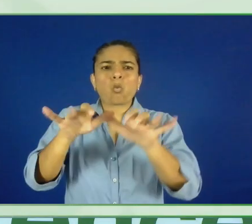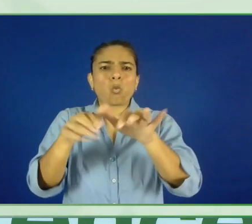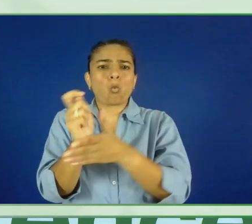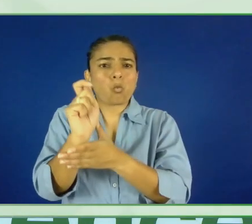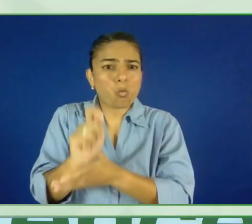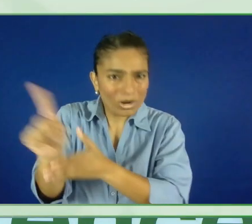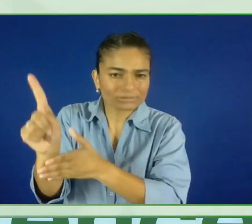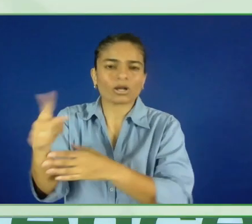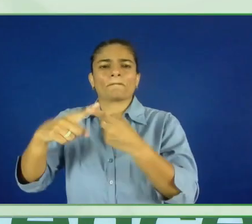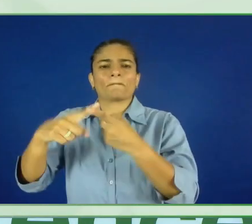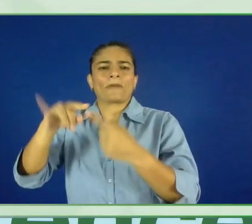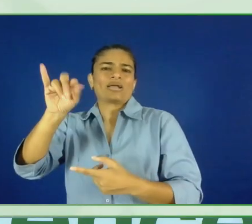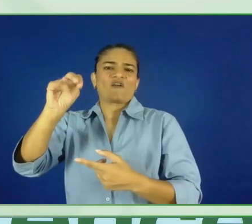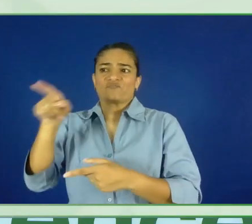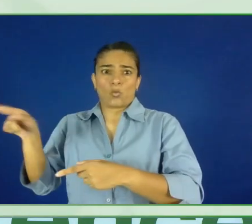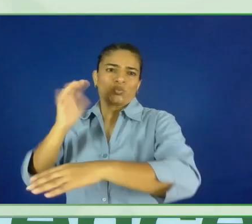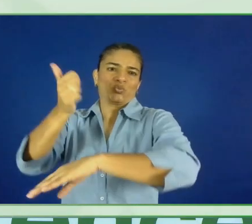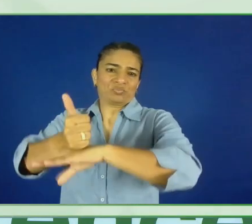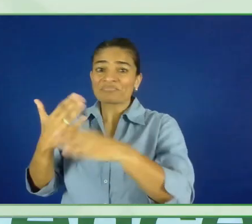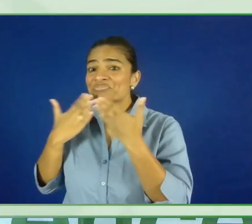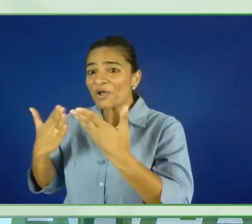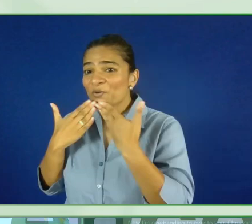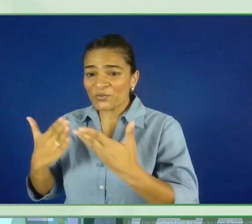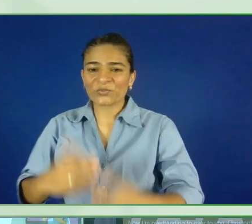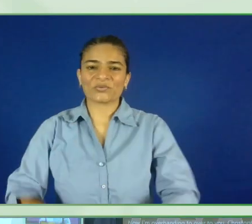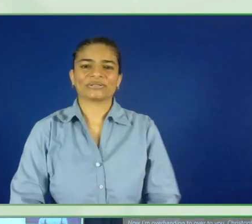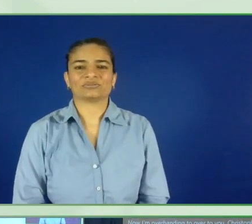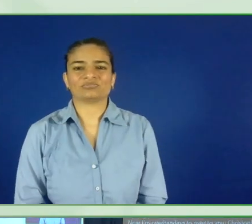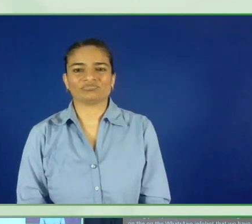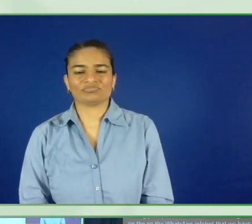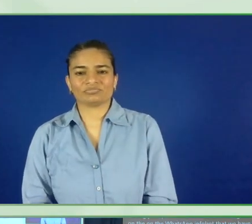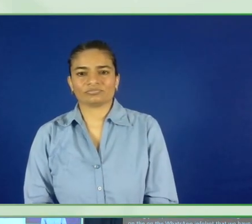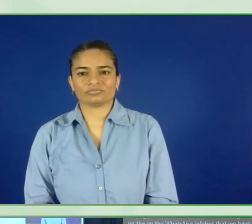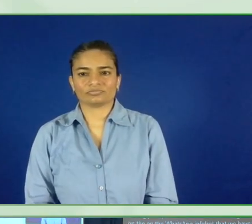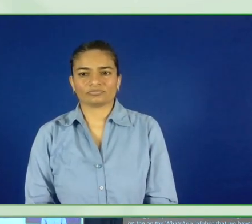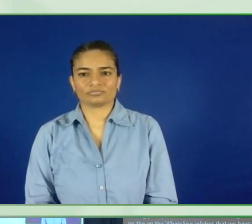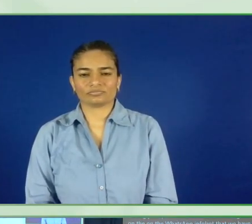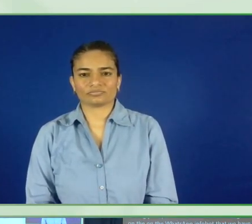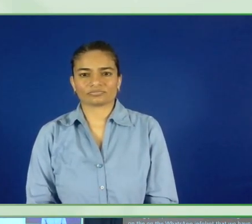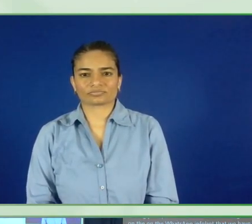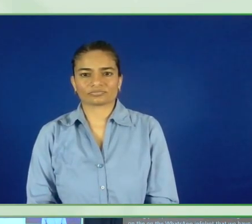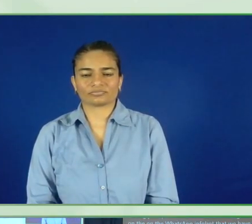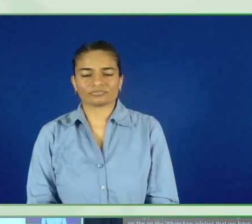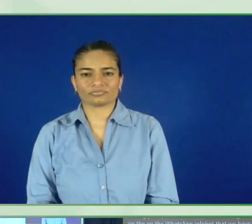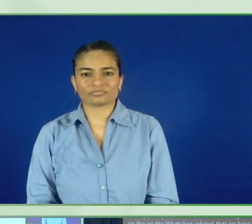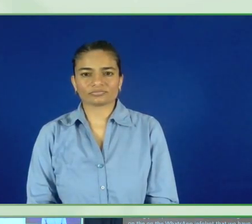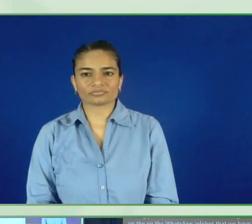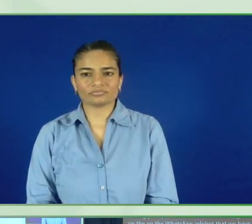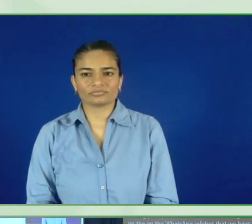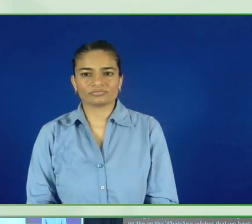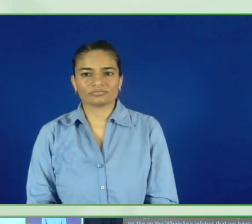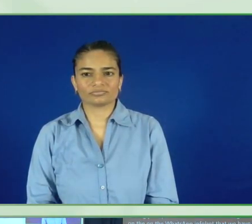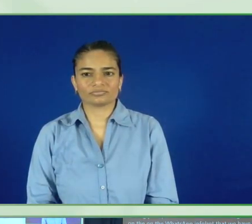Thank you for having me here, Michael. So did you know that the generative AI use has nearly doubled in a